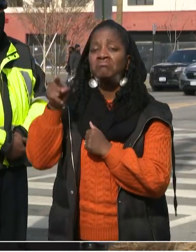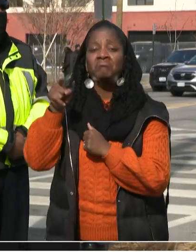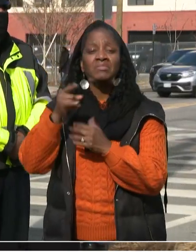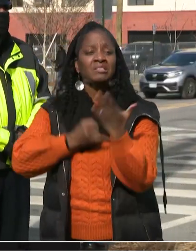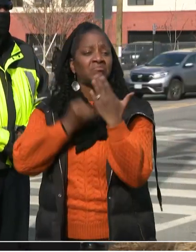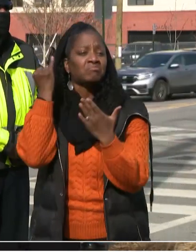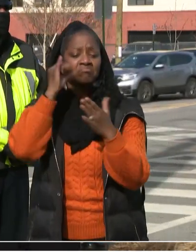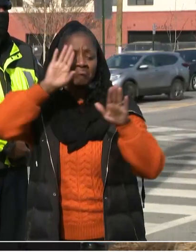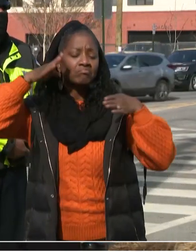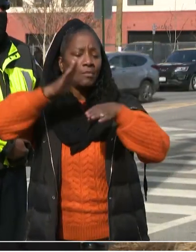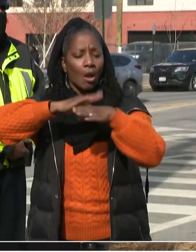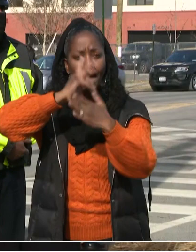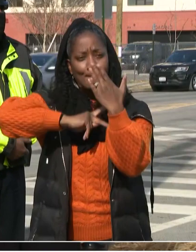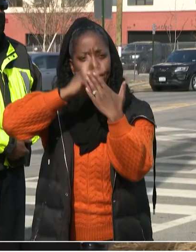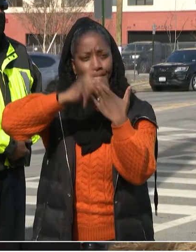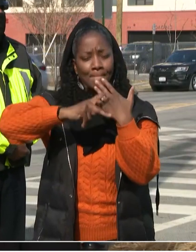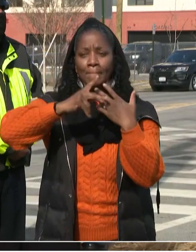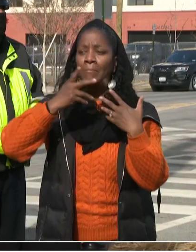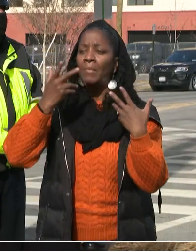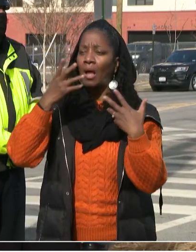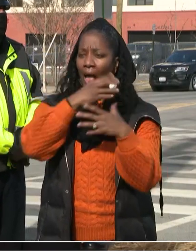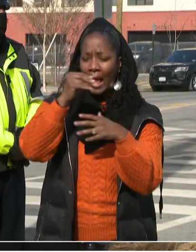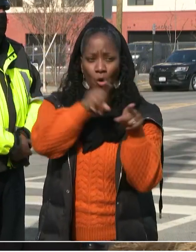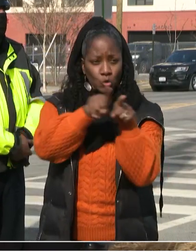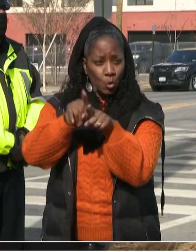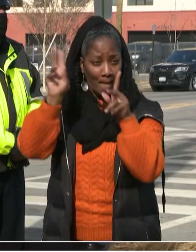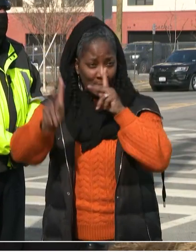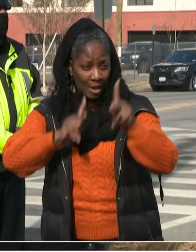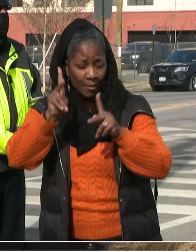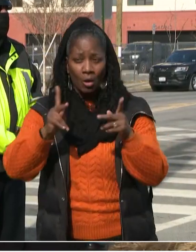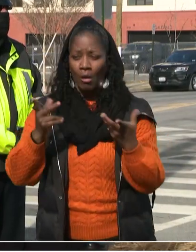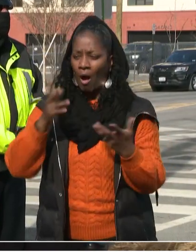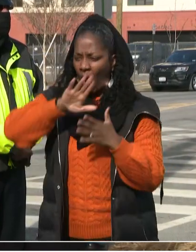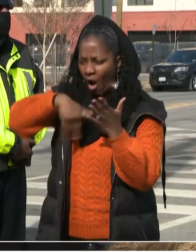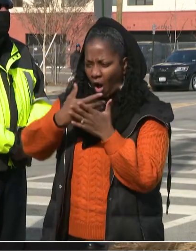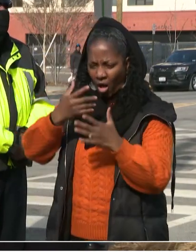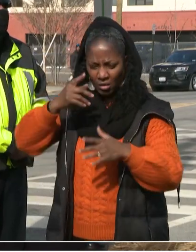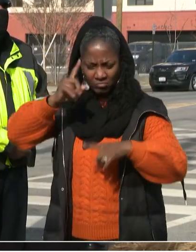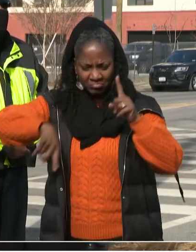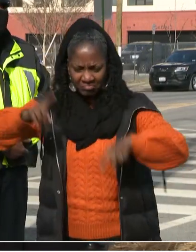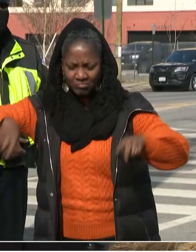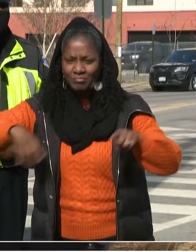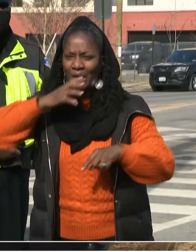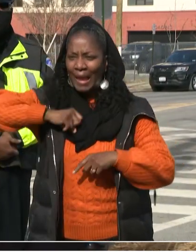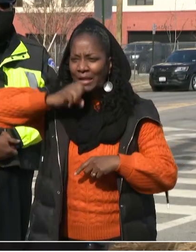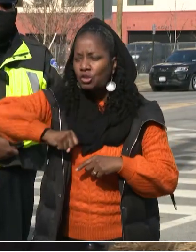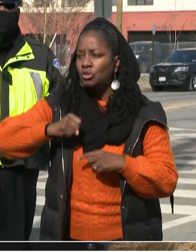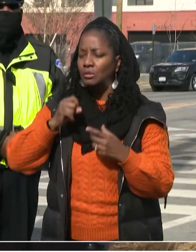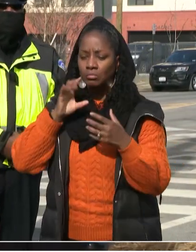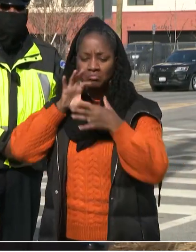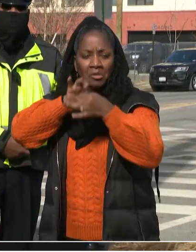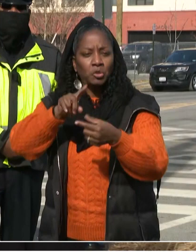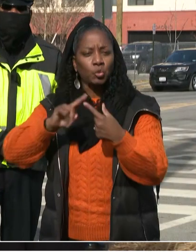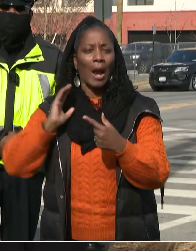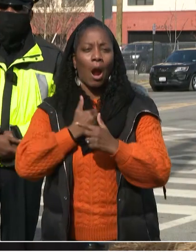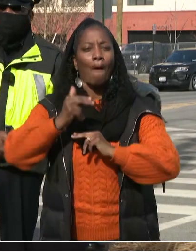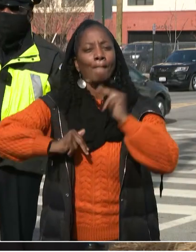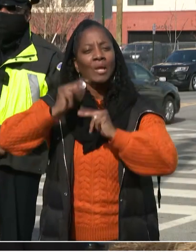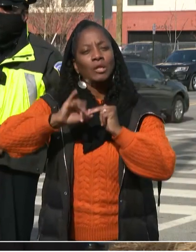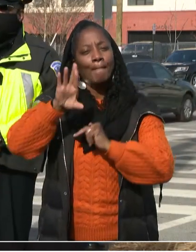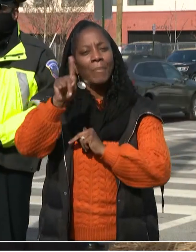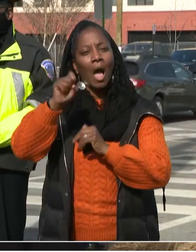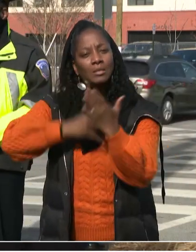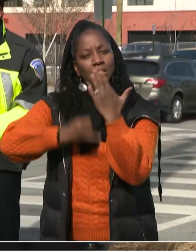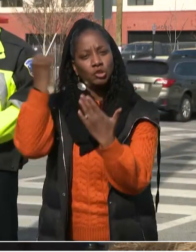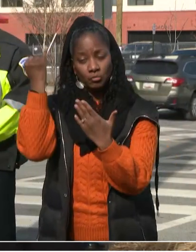all ages who we think need more intense services through our Building Blocks initiative. And as they get